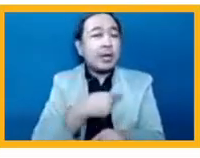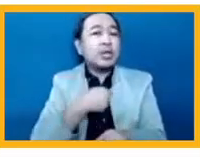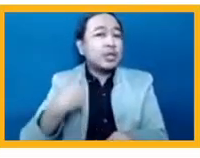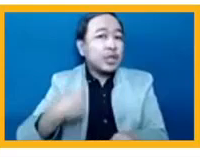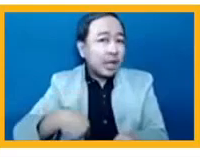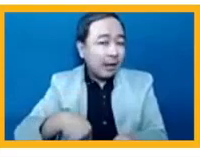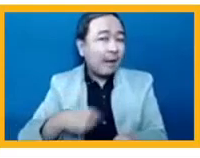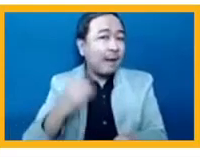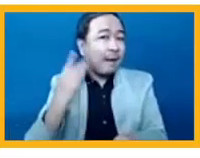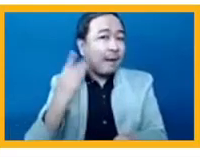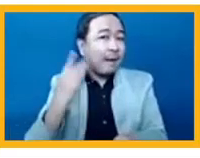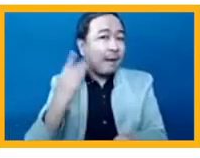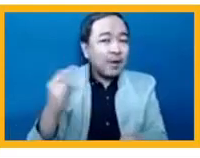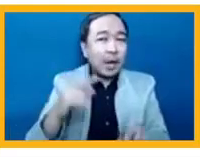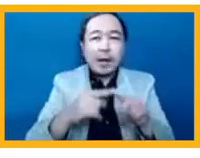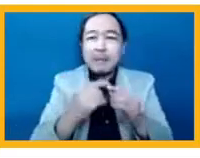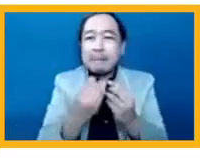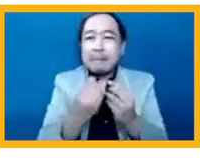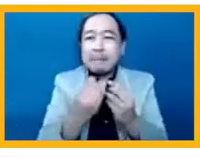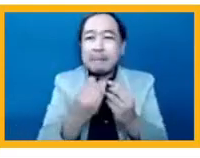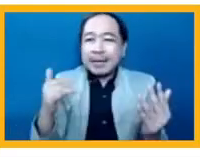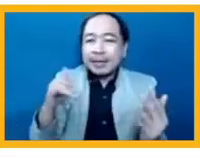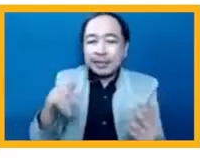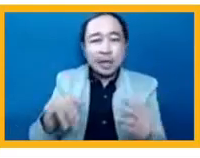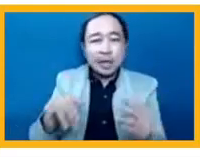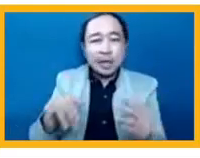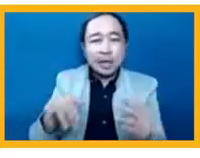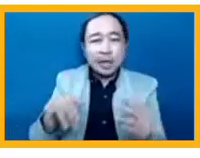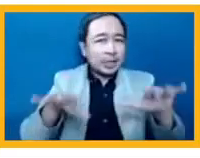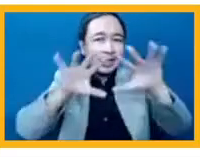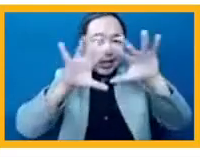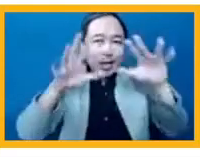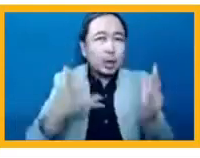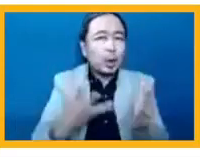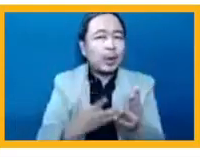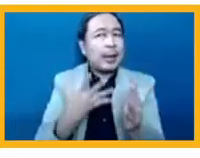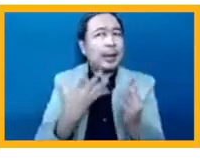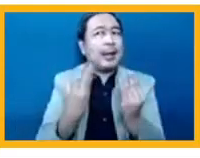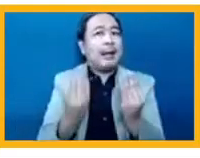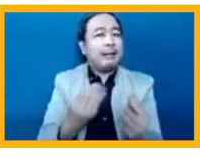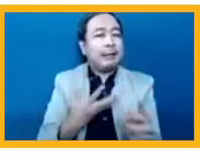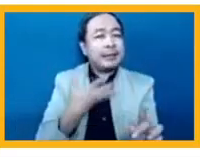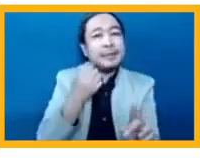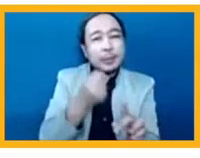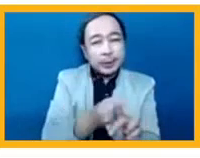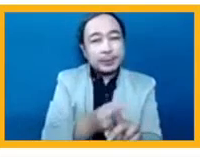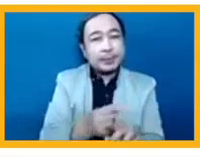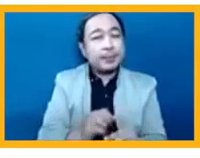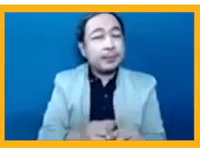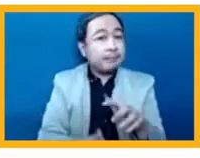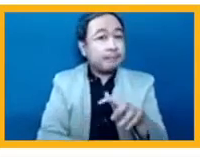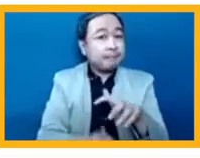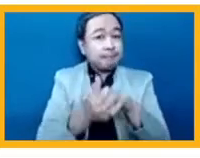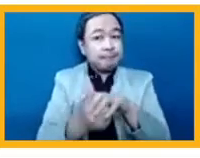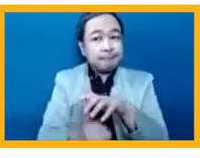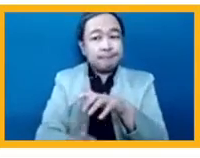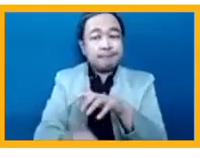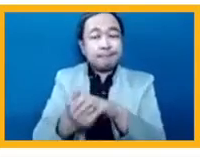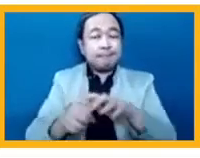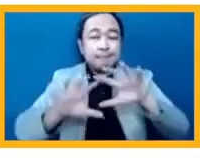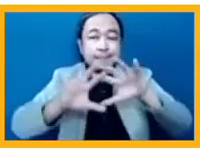reach millions of learners, teachers, and parents across the globe. Emerging global evidence that Karthik spoke about of its